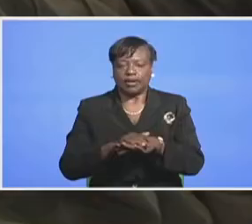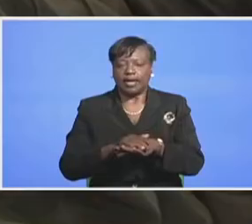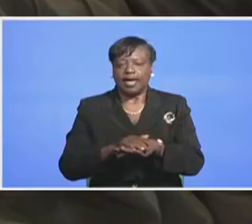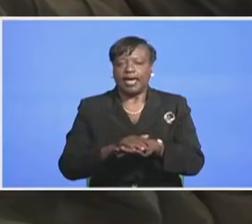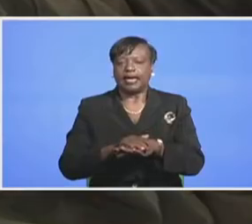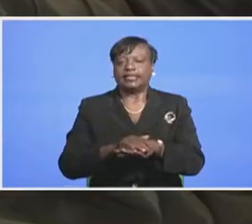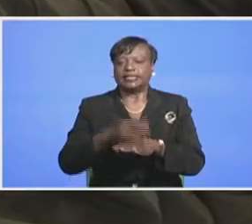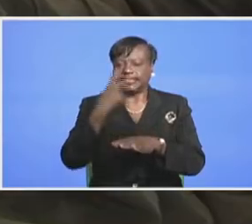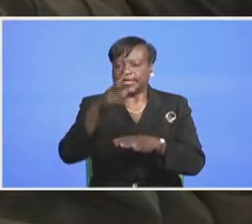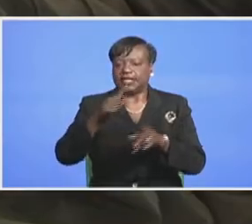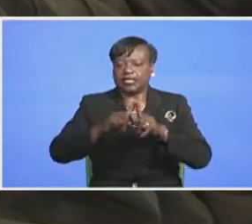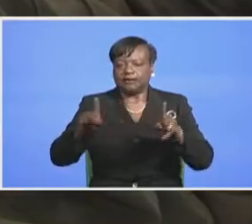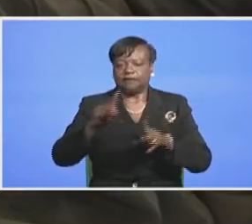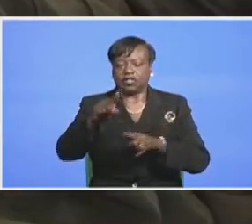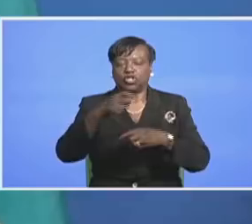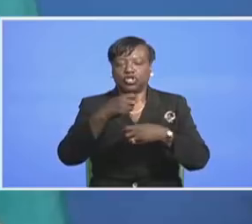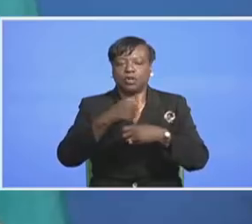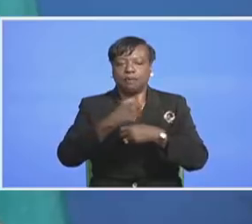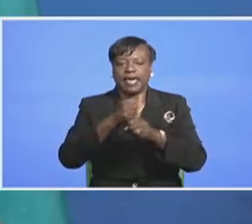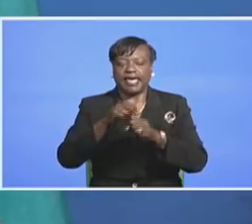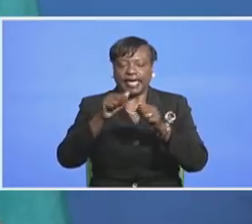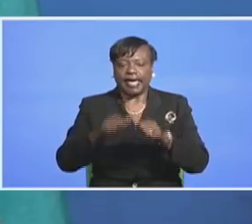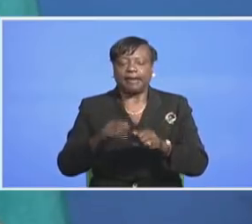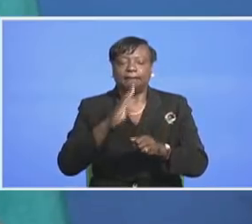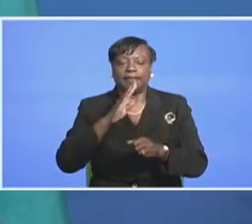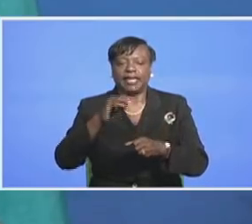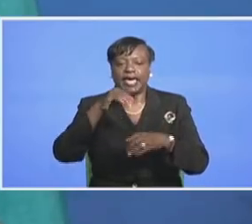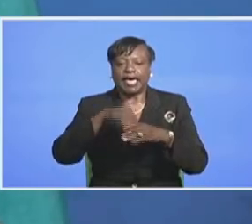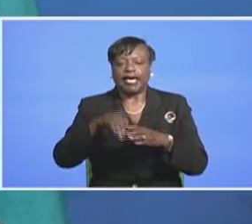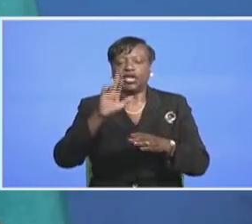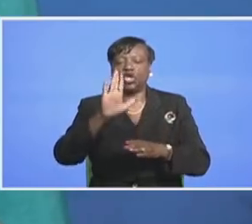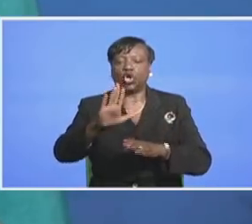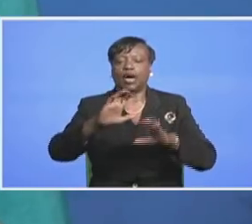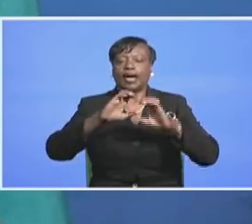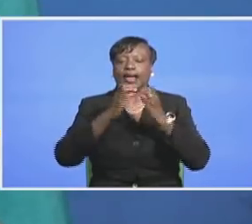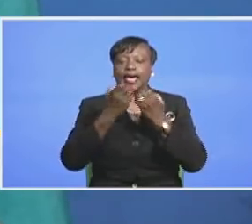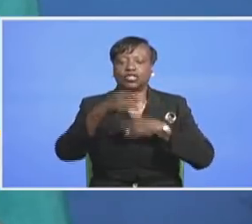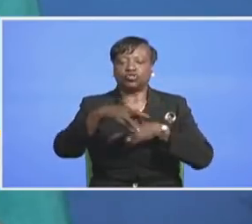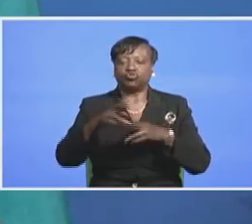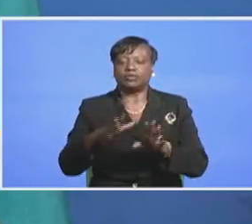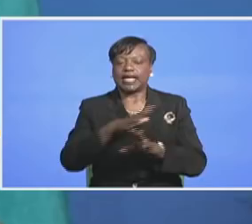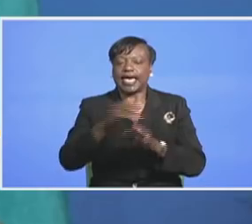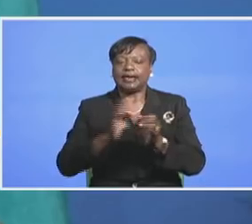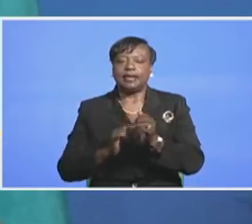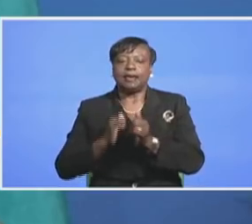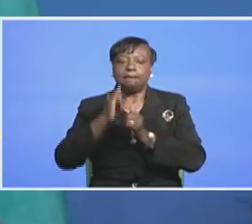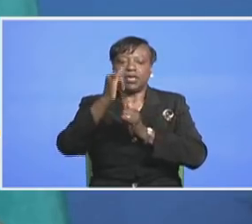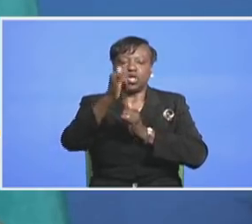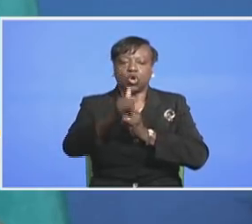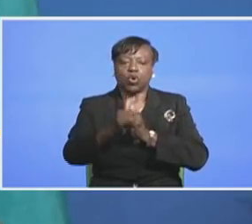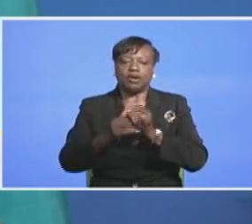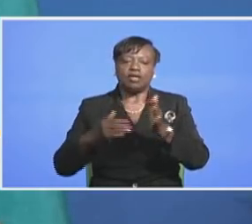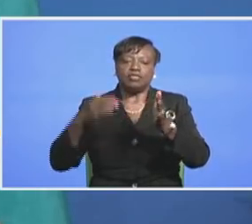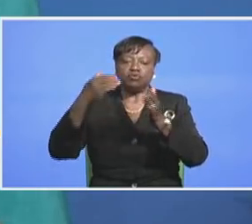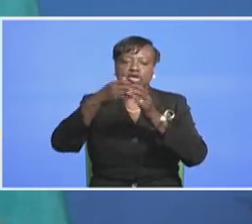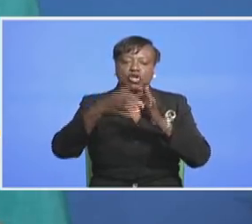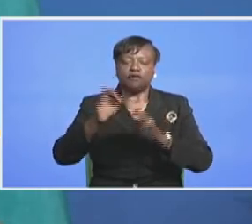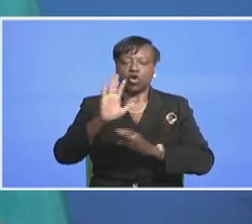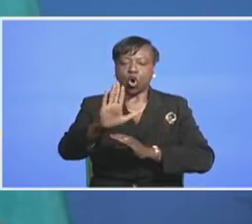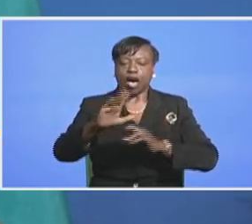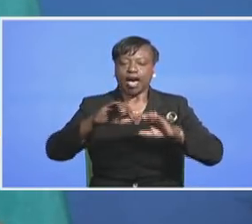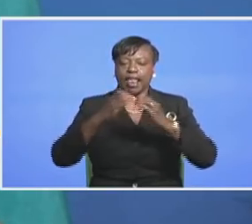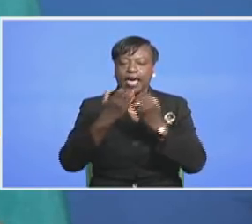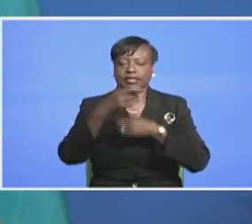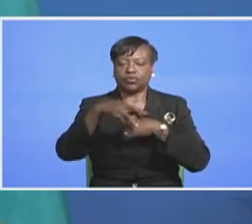difference you can make in your classroom and beyond the reach of your classroom.